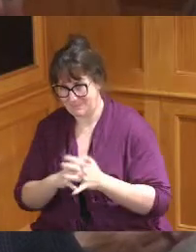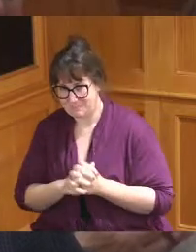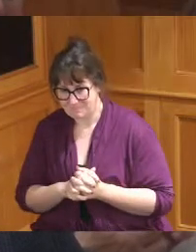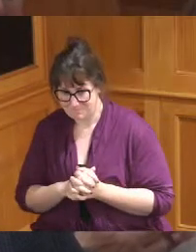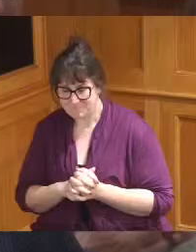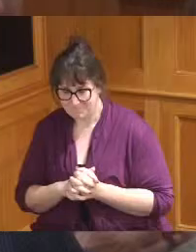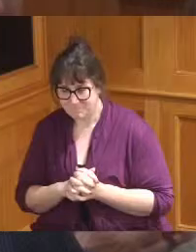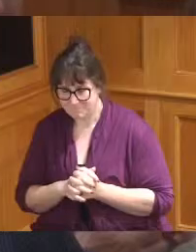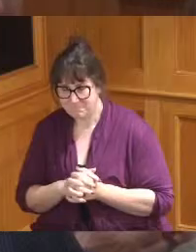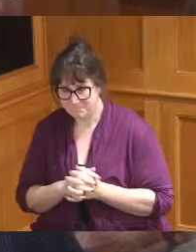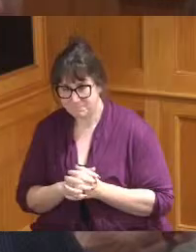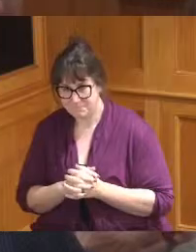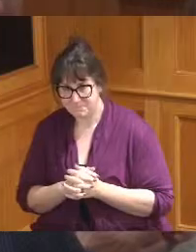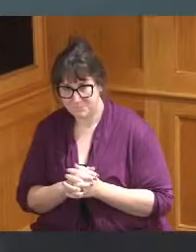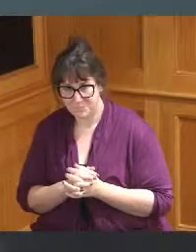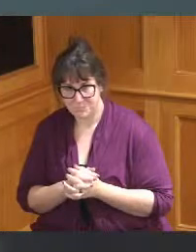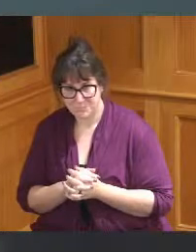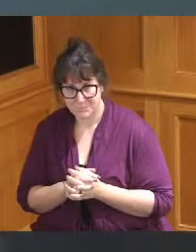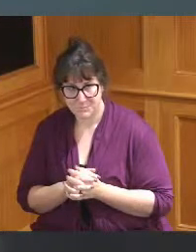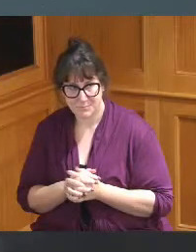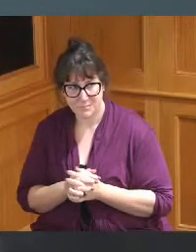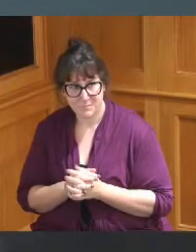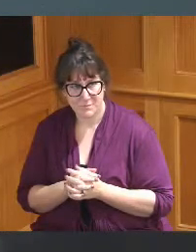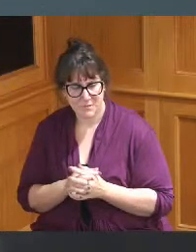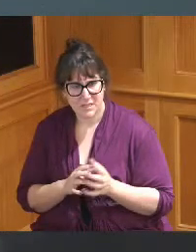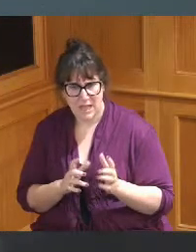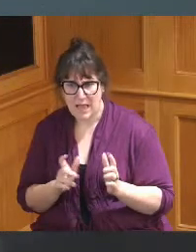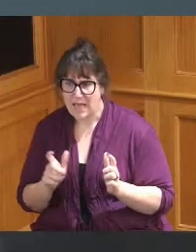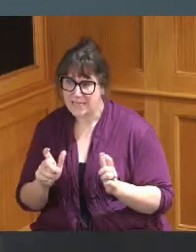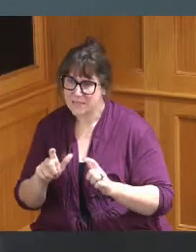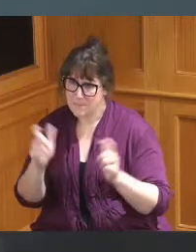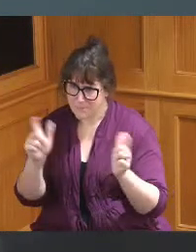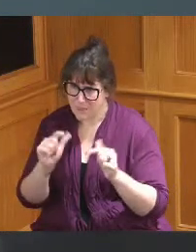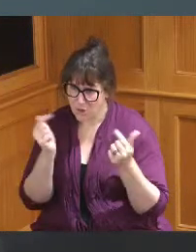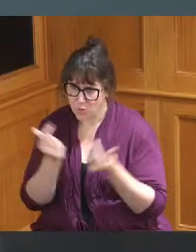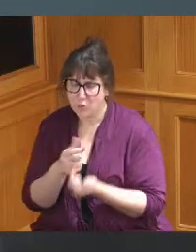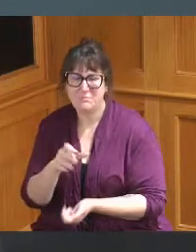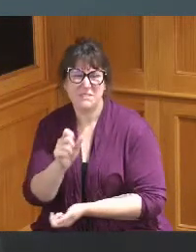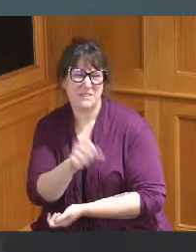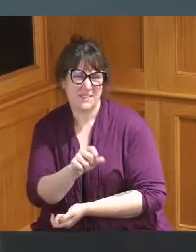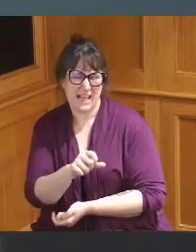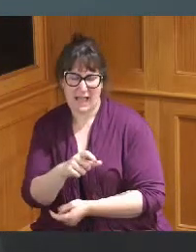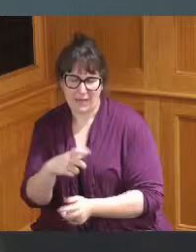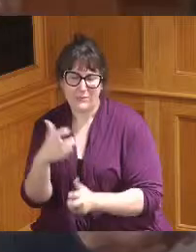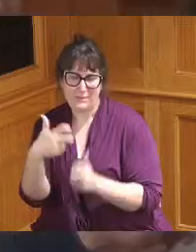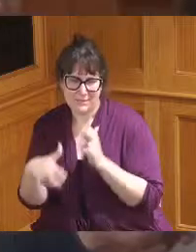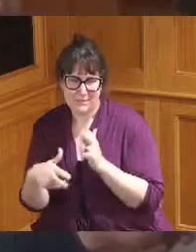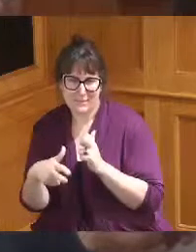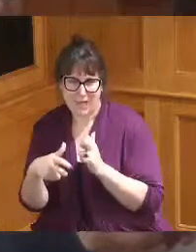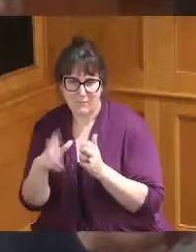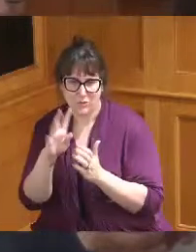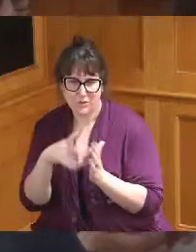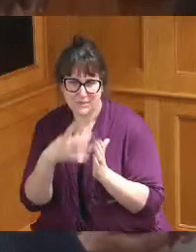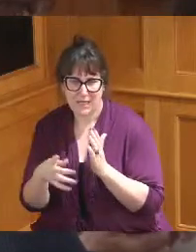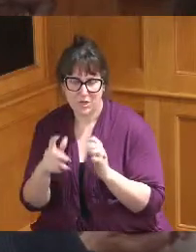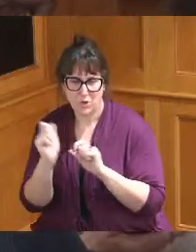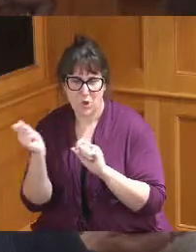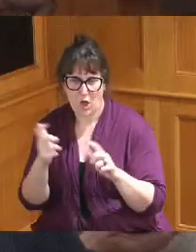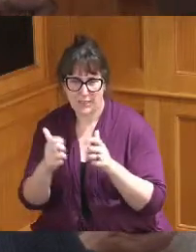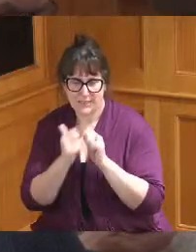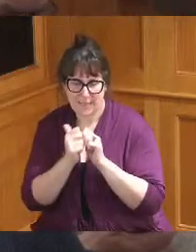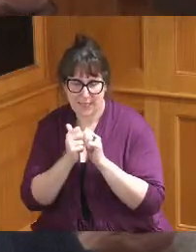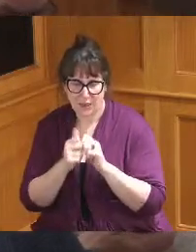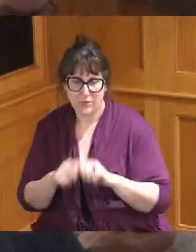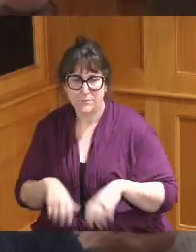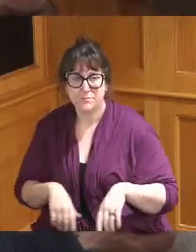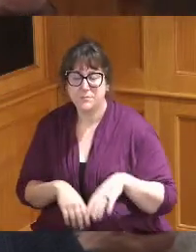can get that feedback. Because it was a fairly large group. It's a fairly large group, and it just proves difficult to schedule those.